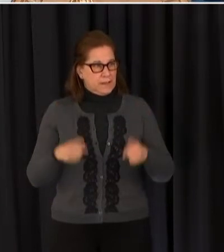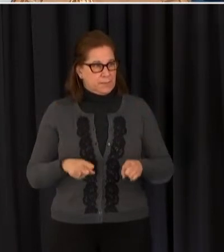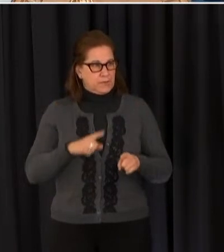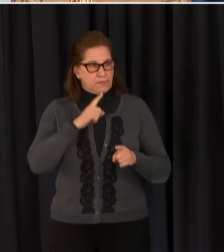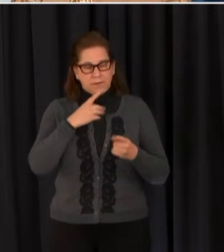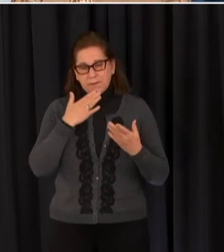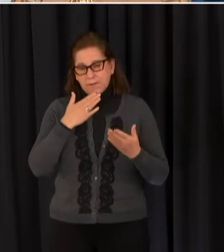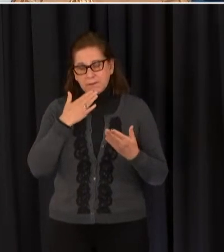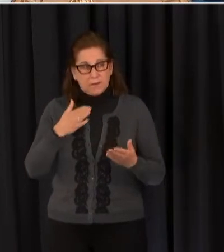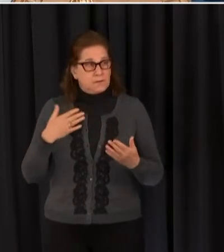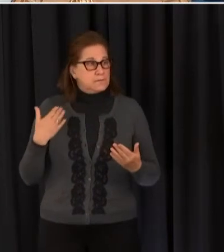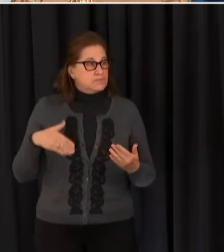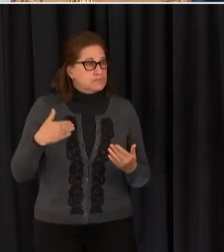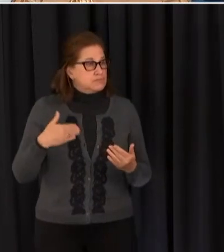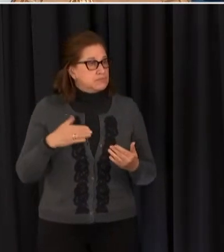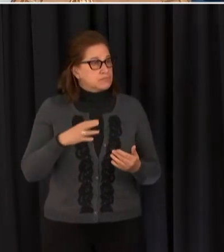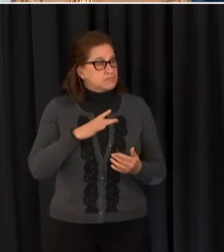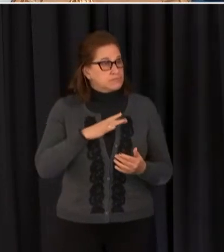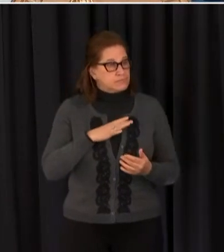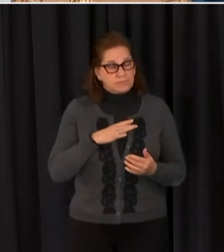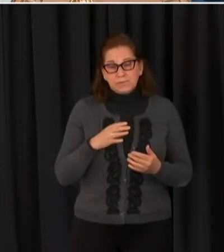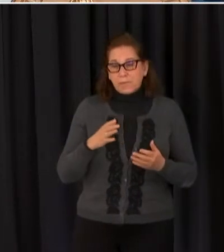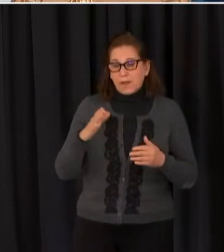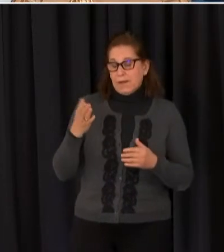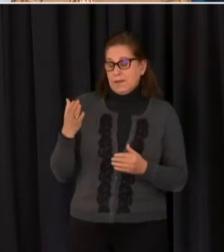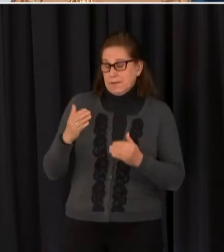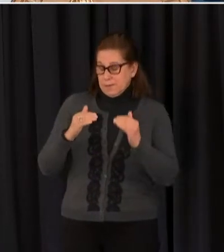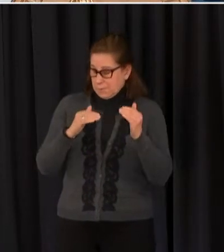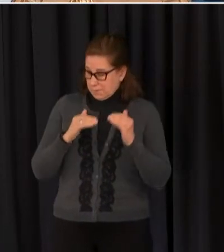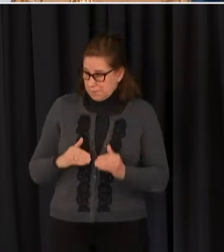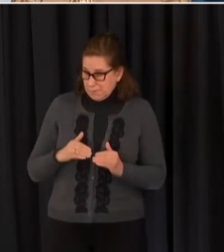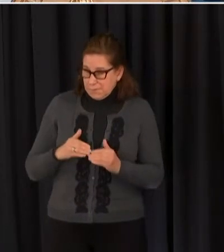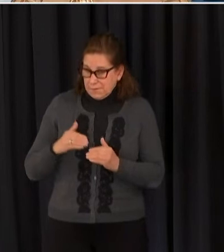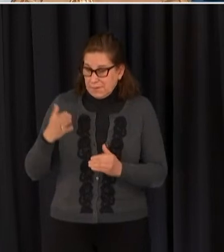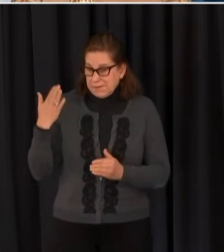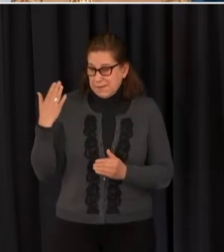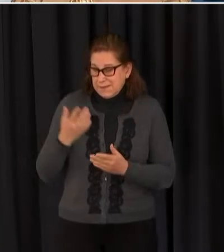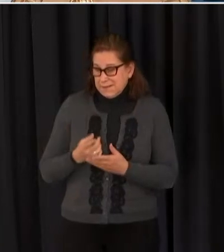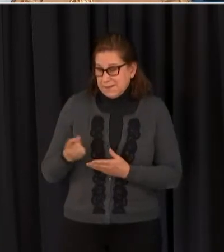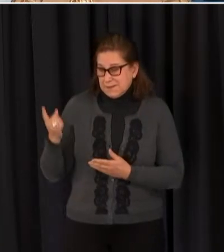Further, we talked to you a little bit last week about the